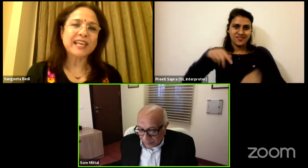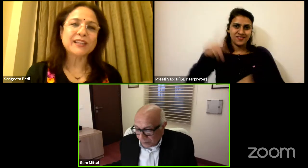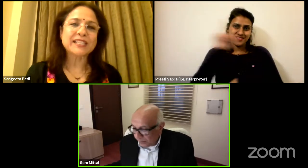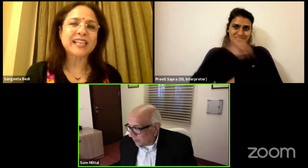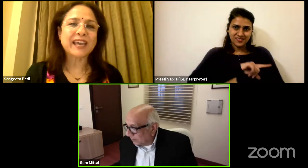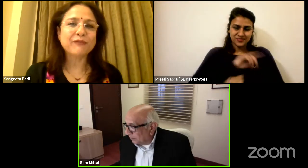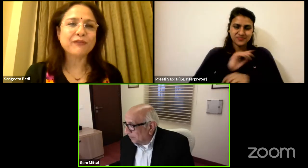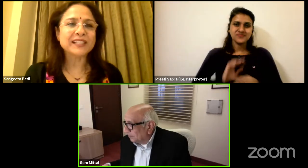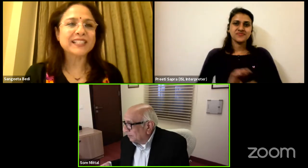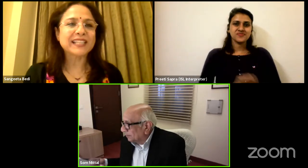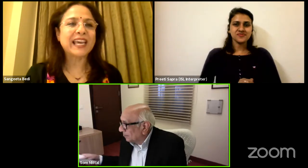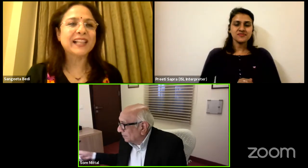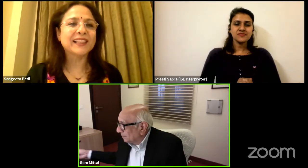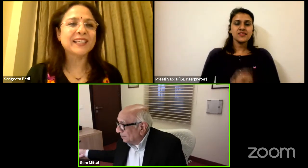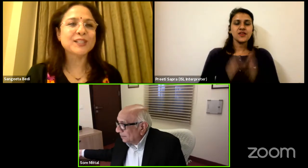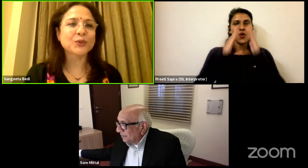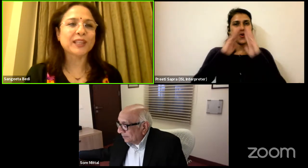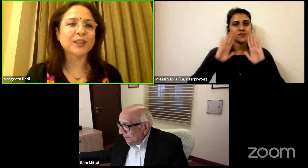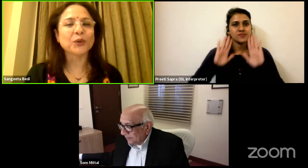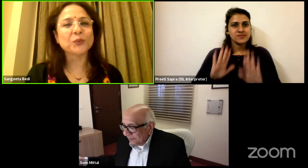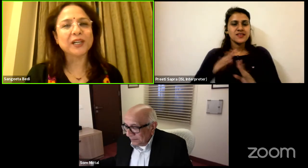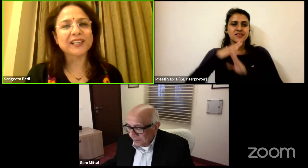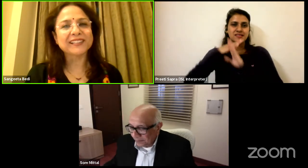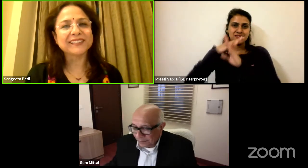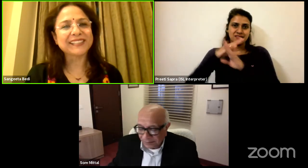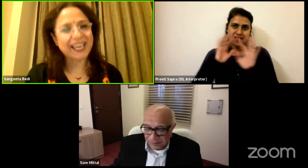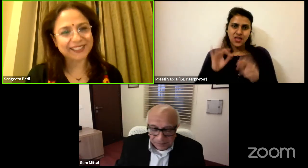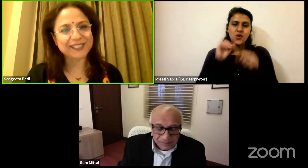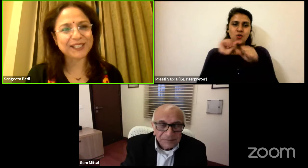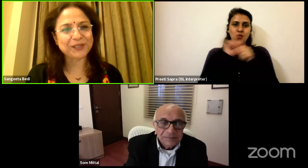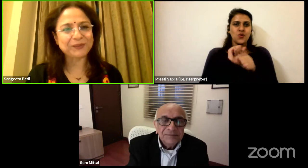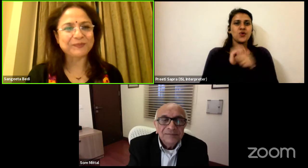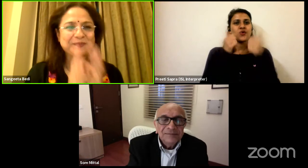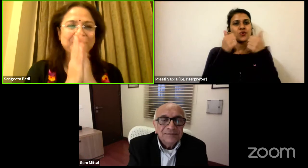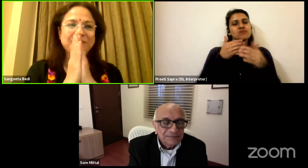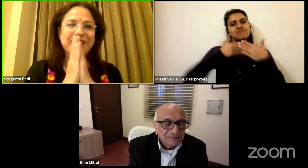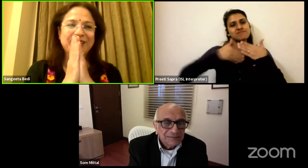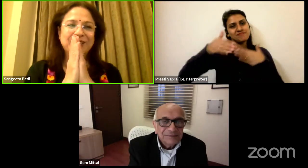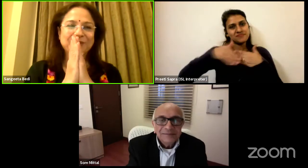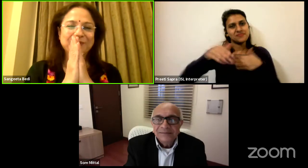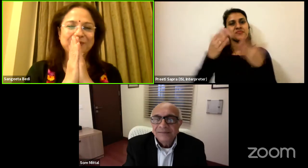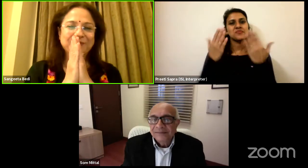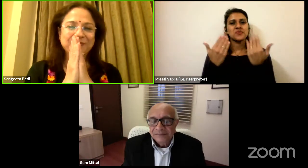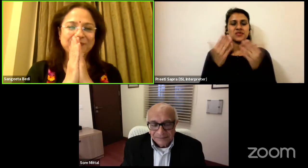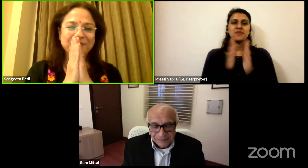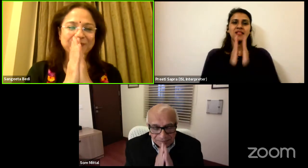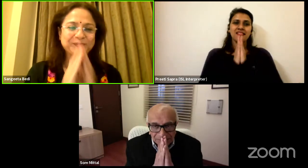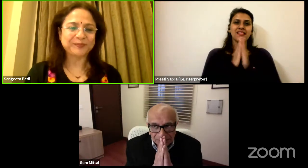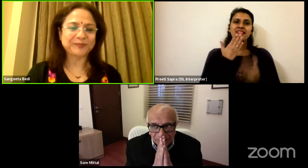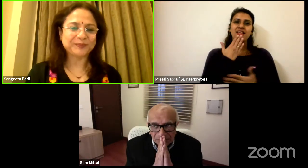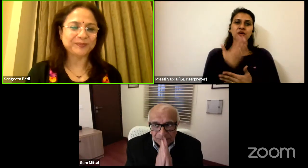So stay safe and stay healthy so that the good work can continue. Thank you.